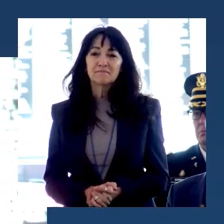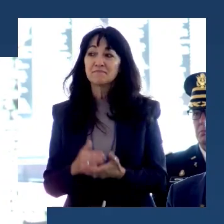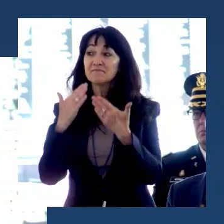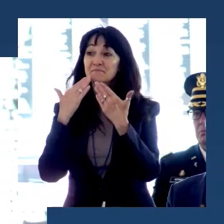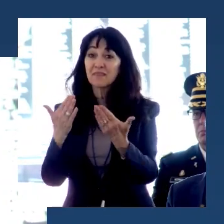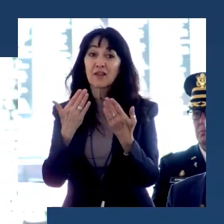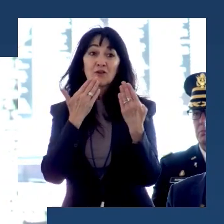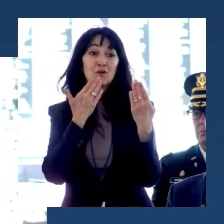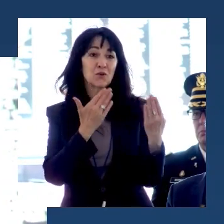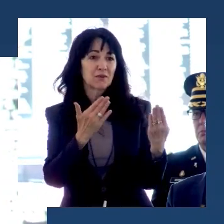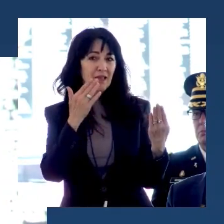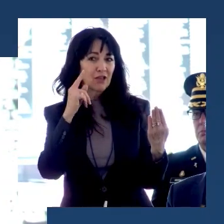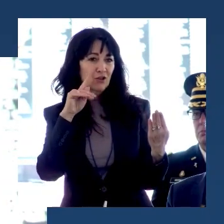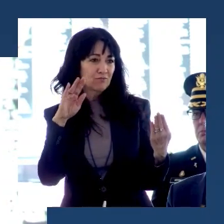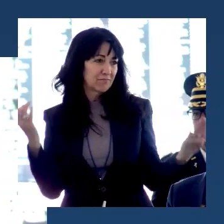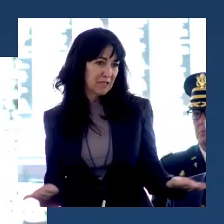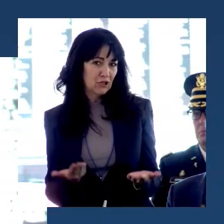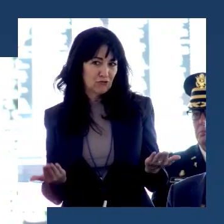Thank you. Thank you for being here.